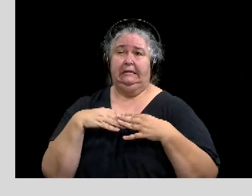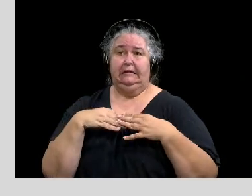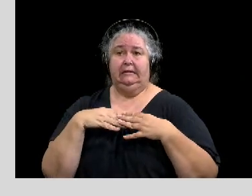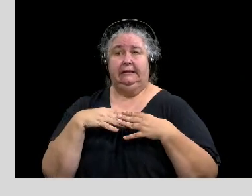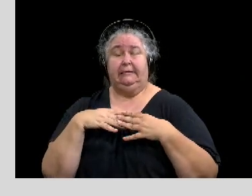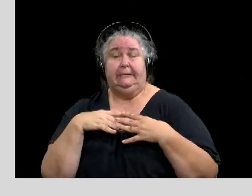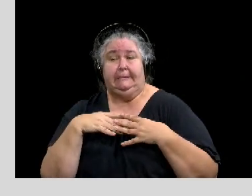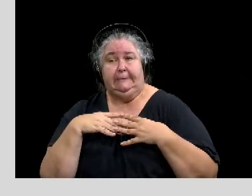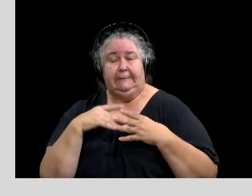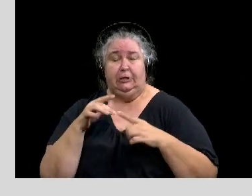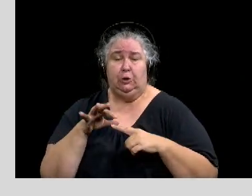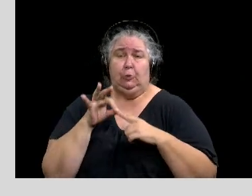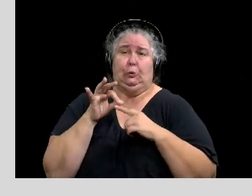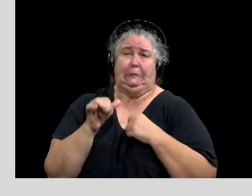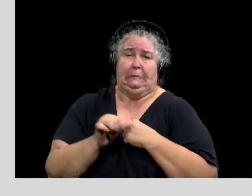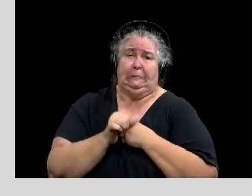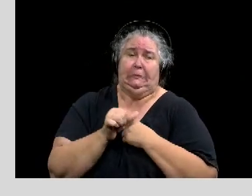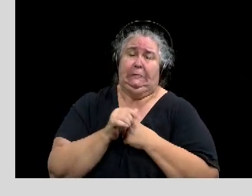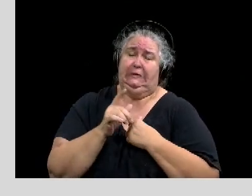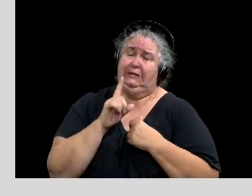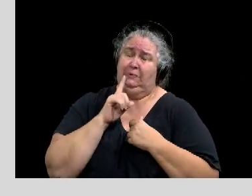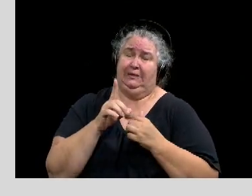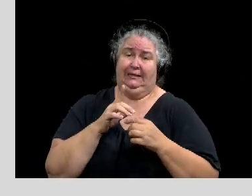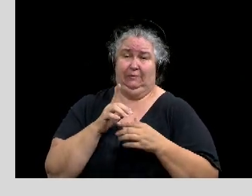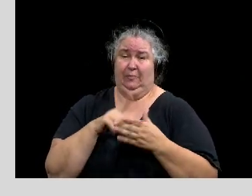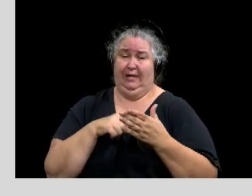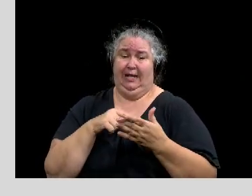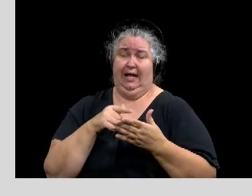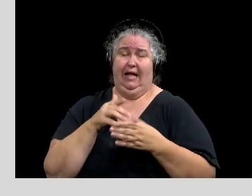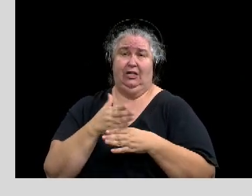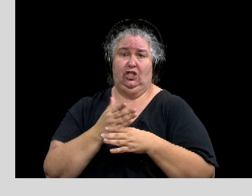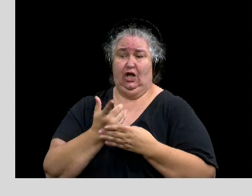so to just reinforce what I shared last week,